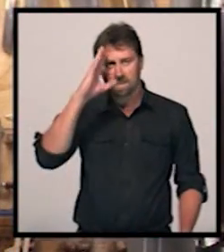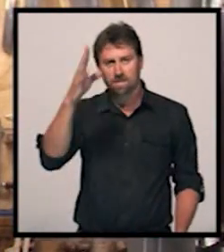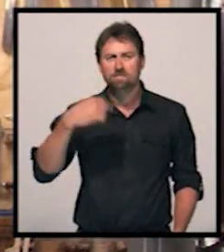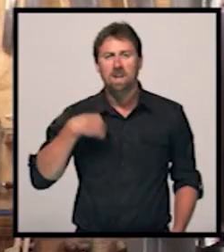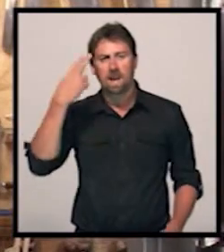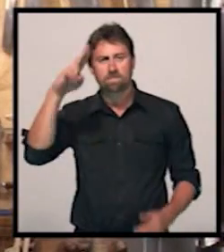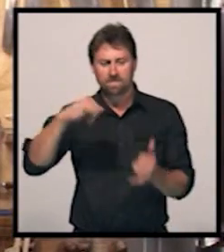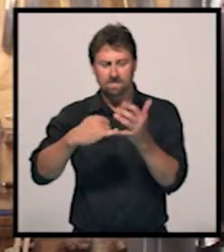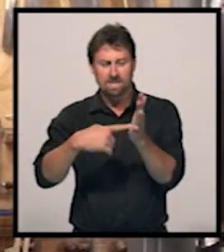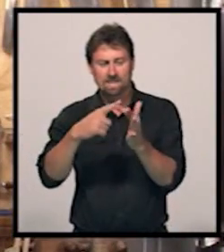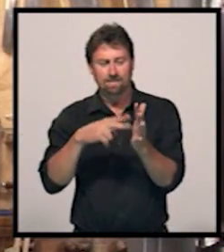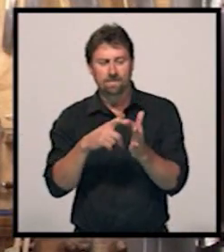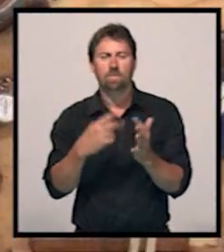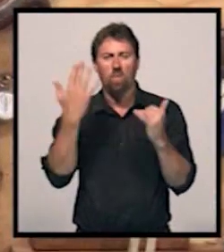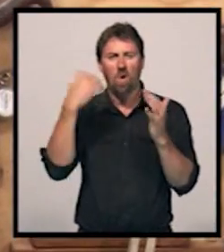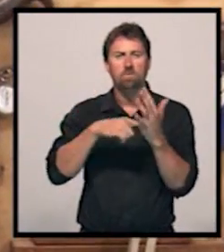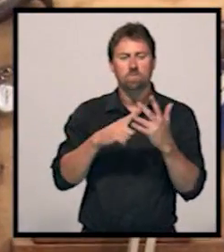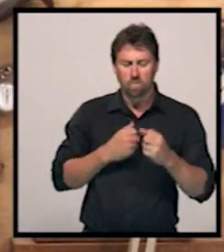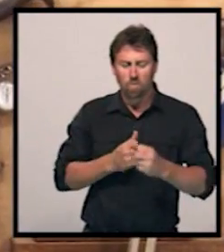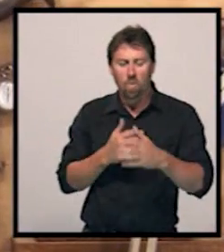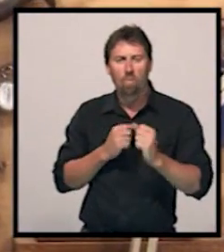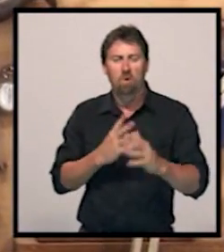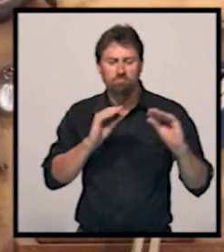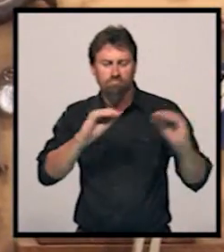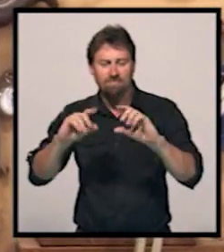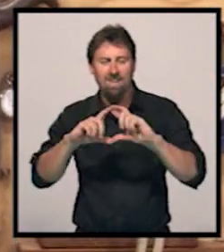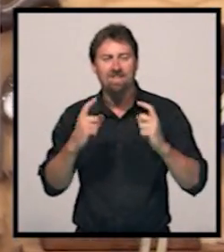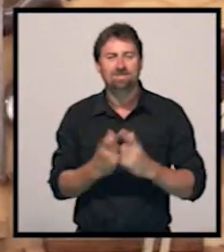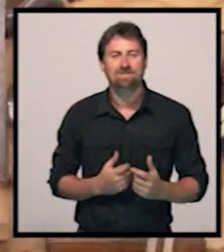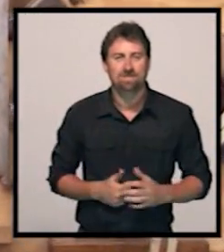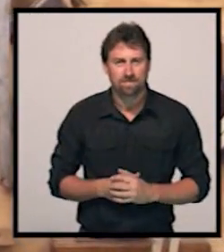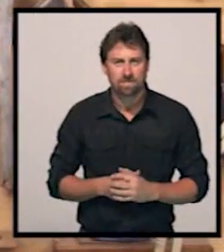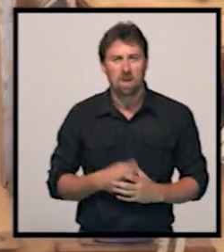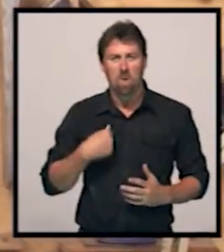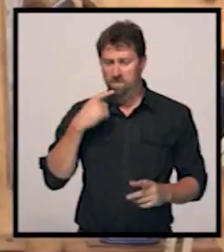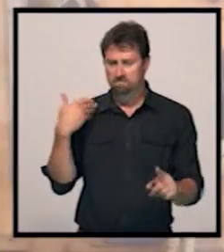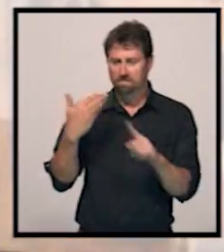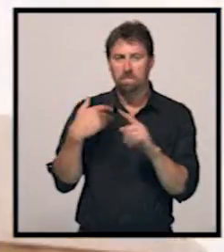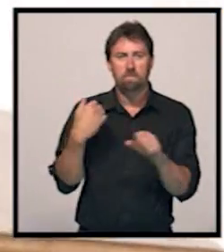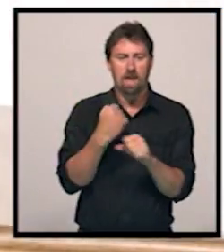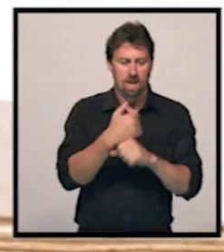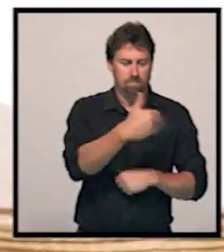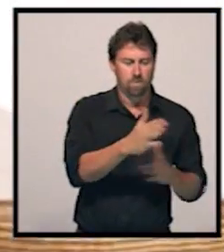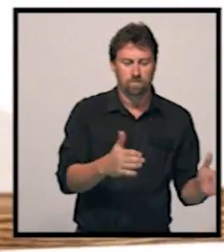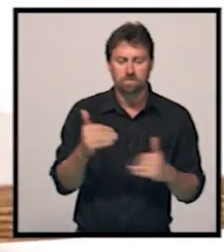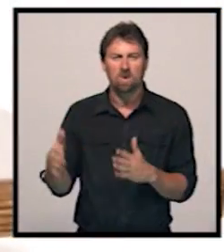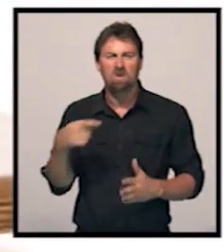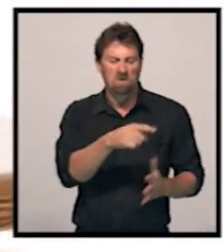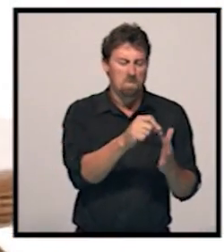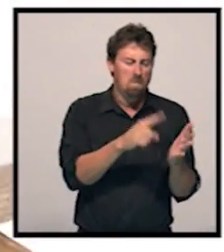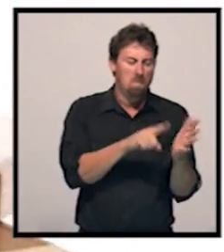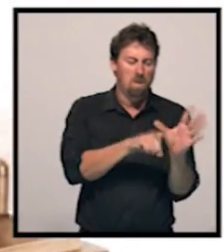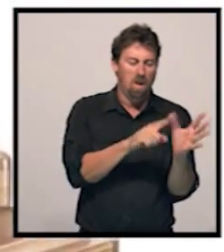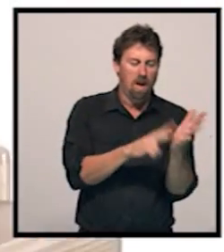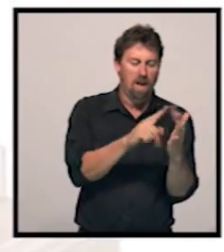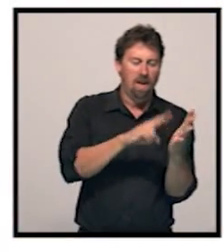I'm Steve and welcome to Woodworking Masterclass. This season what we're doing is making two boxes, a ply veneer box with solid timber